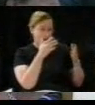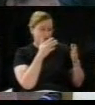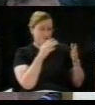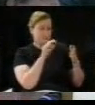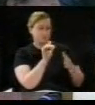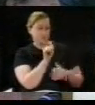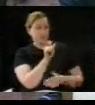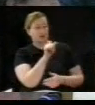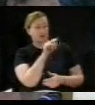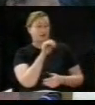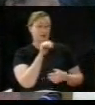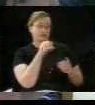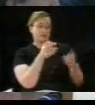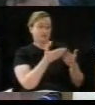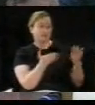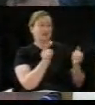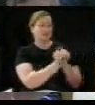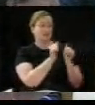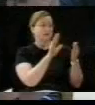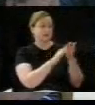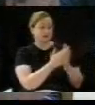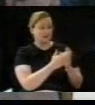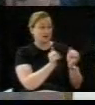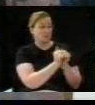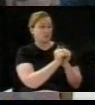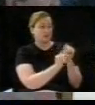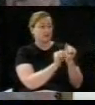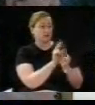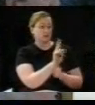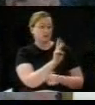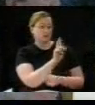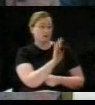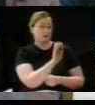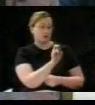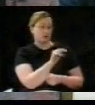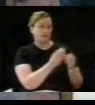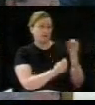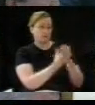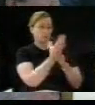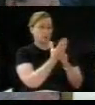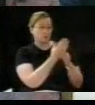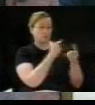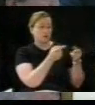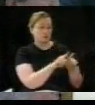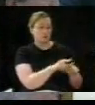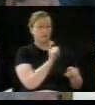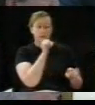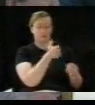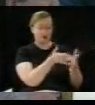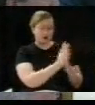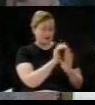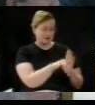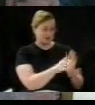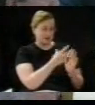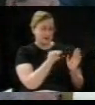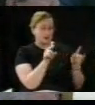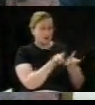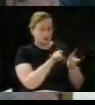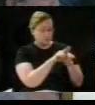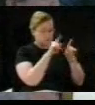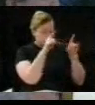affairs with the city as far as our urban growth plan agreement. We have not asked that question. And in